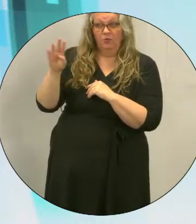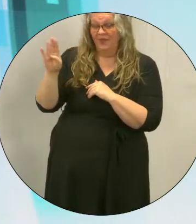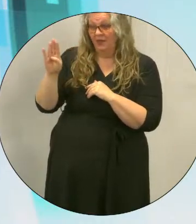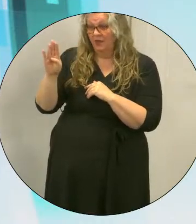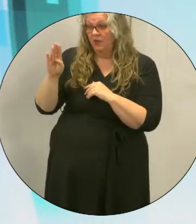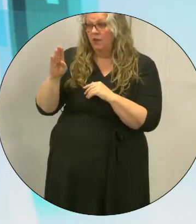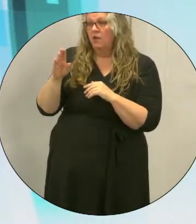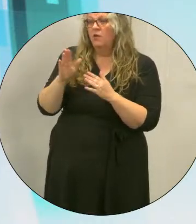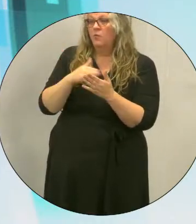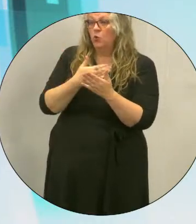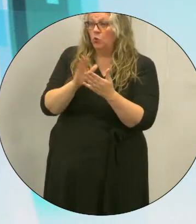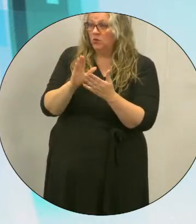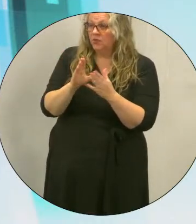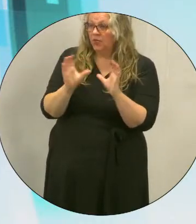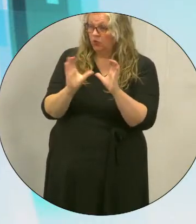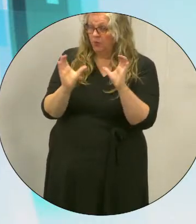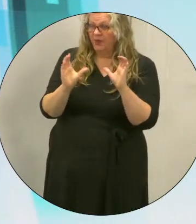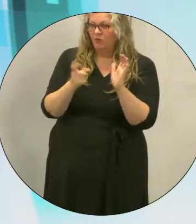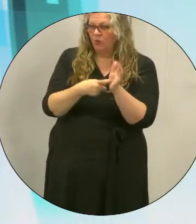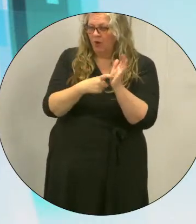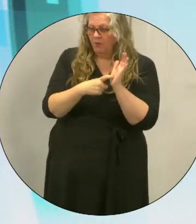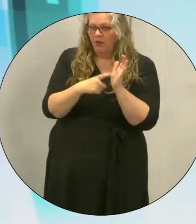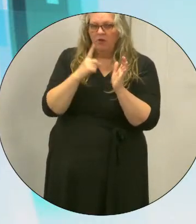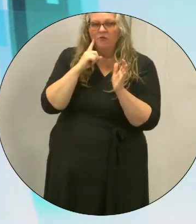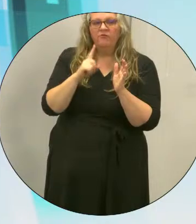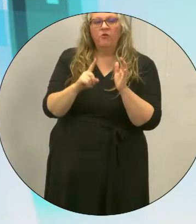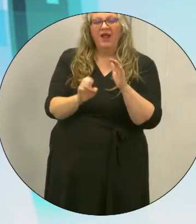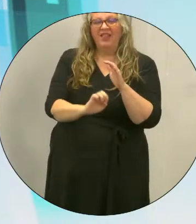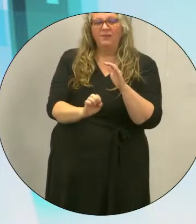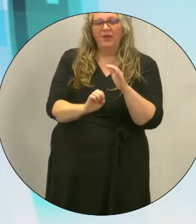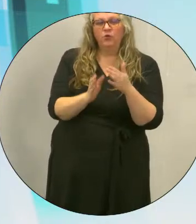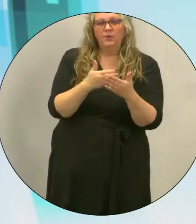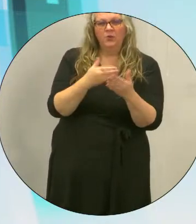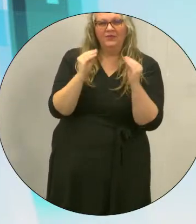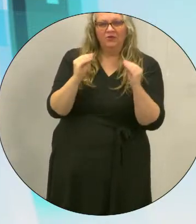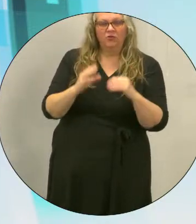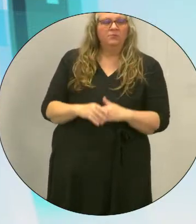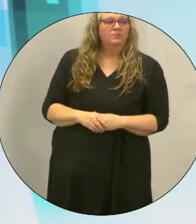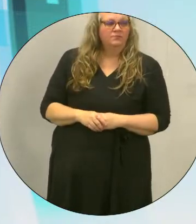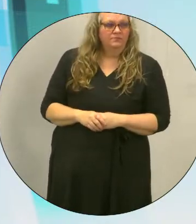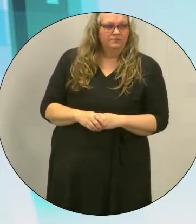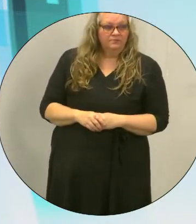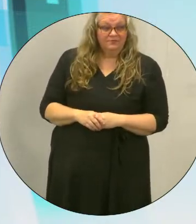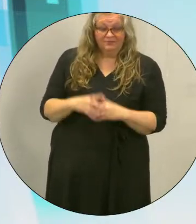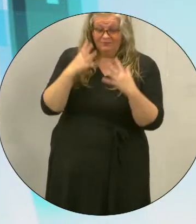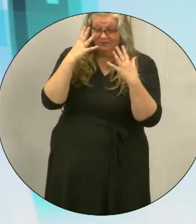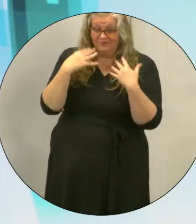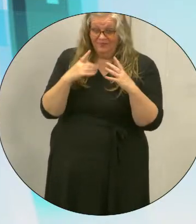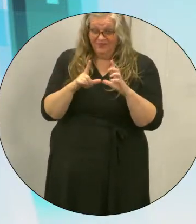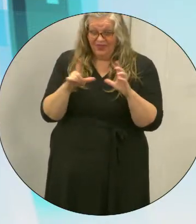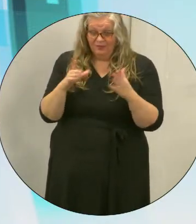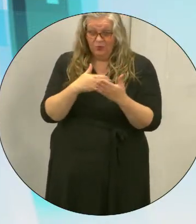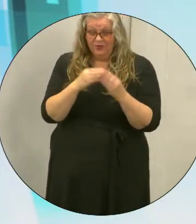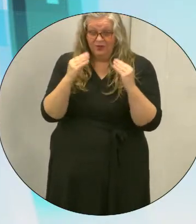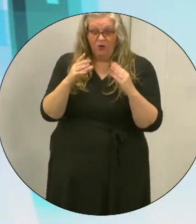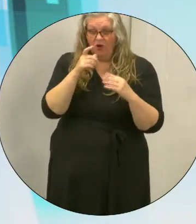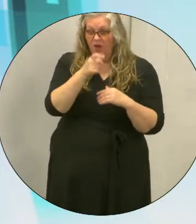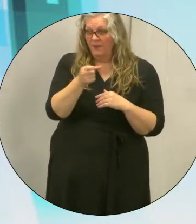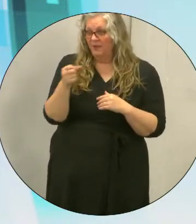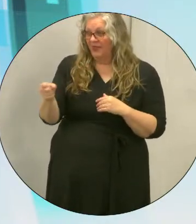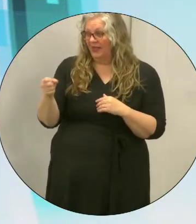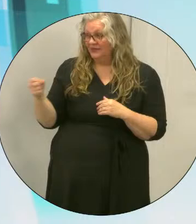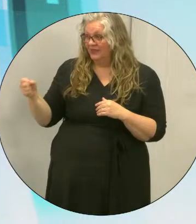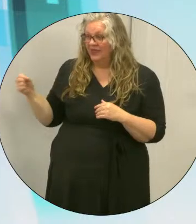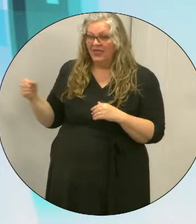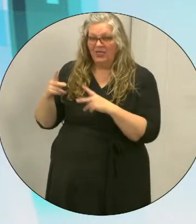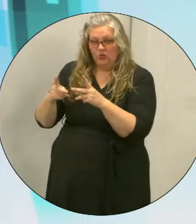as a requirement for elementary music teaching in every school. First, unfortunately, licensed music teachers are not being placed into all music